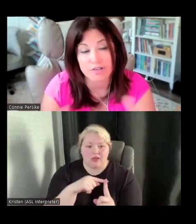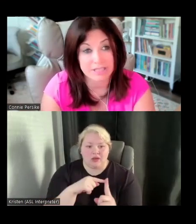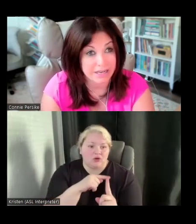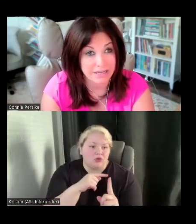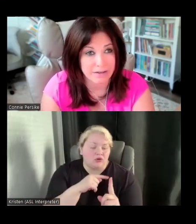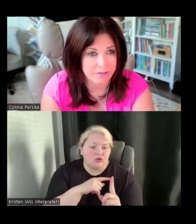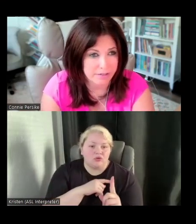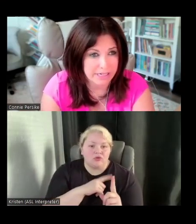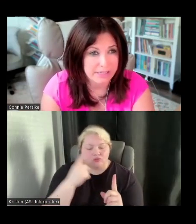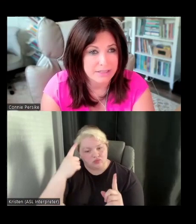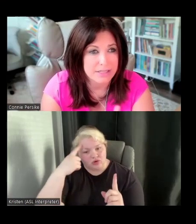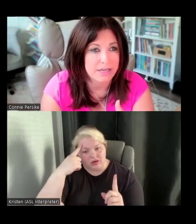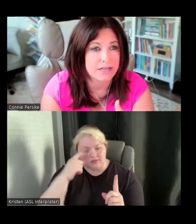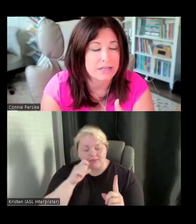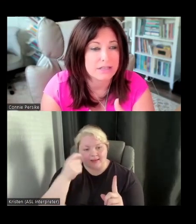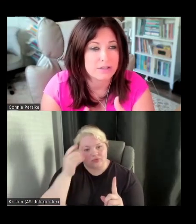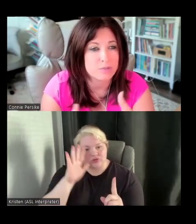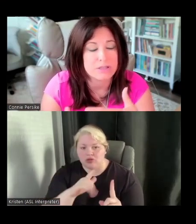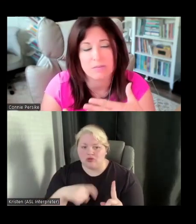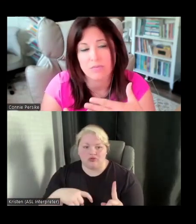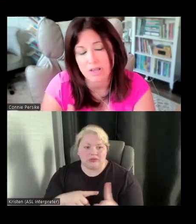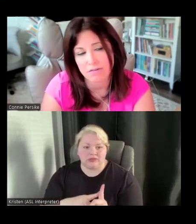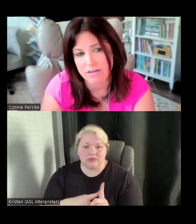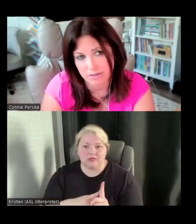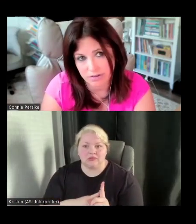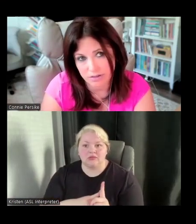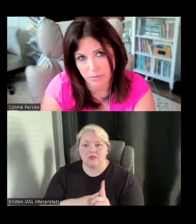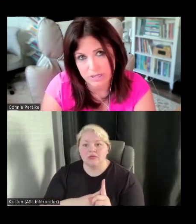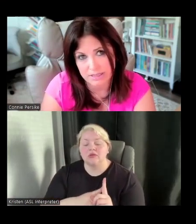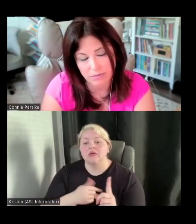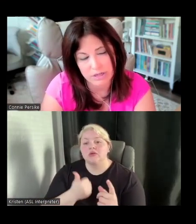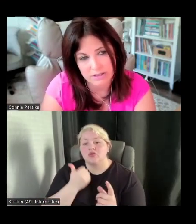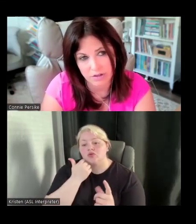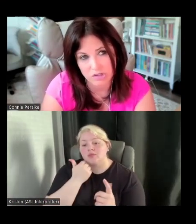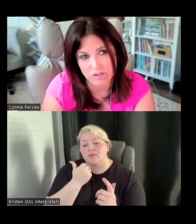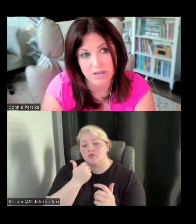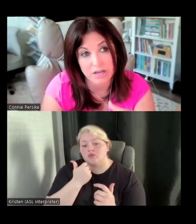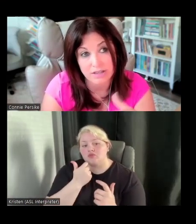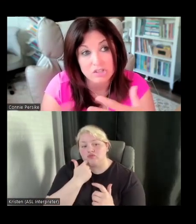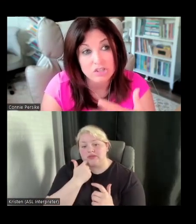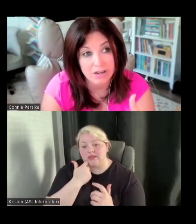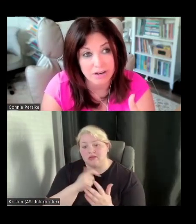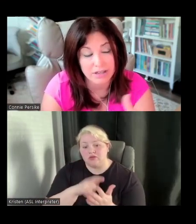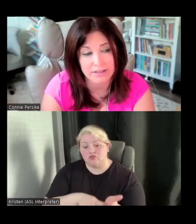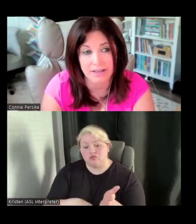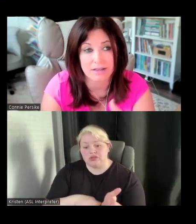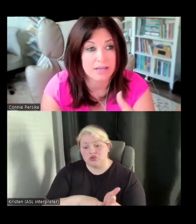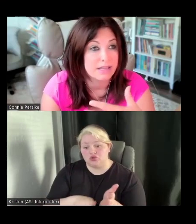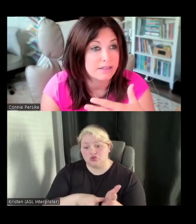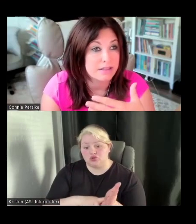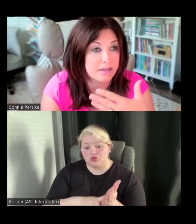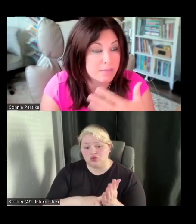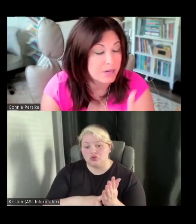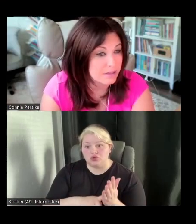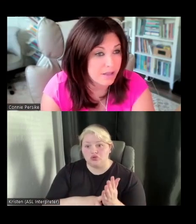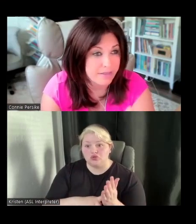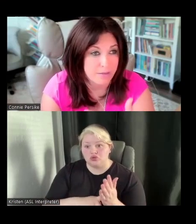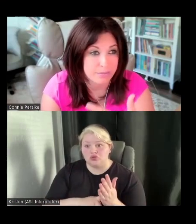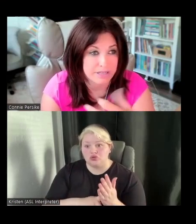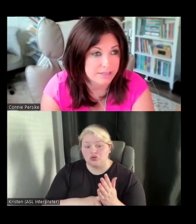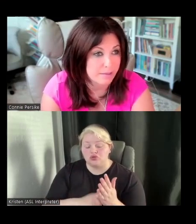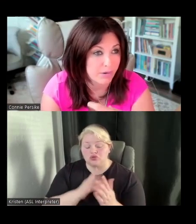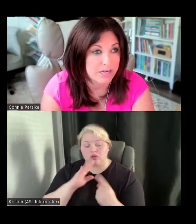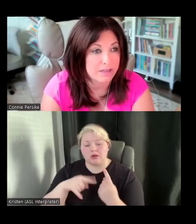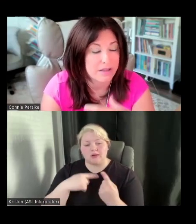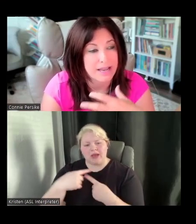or understanding of their needs. And there's been some really recent research that has shared that the amygdala,